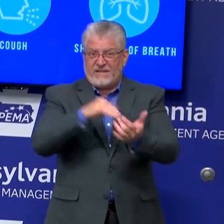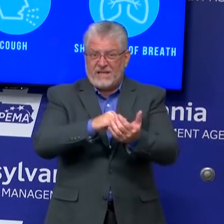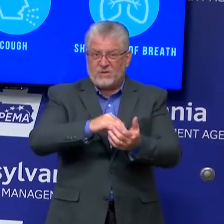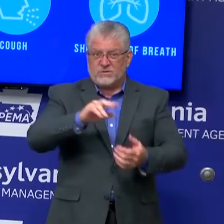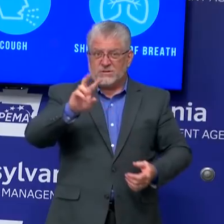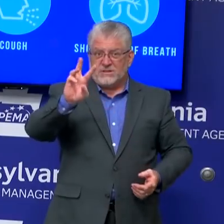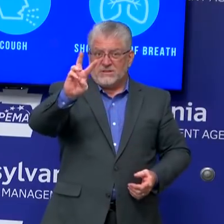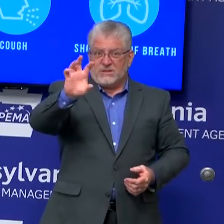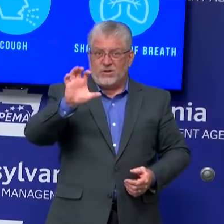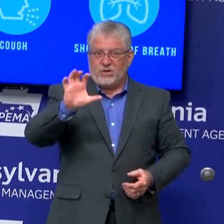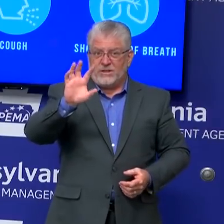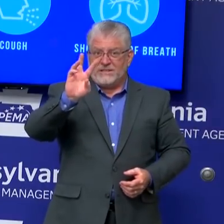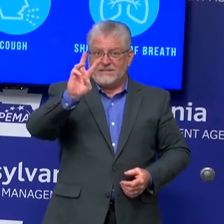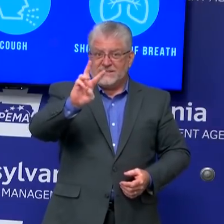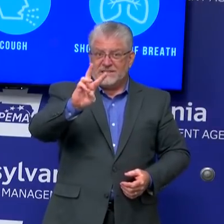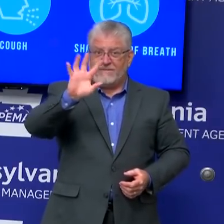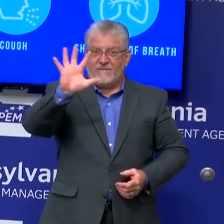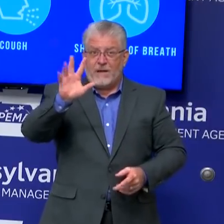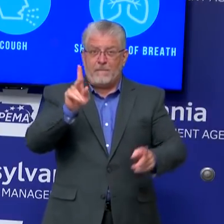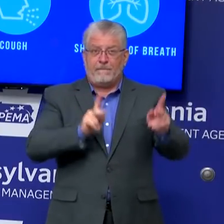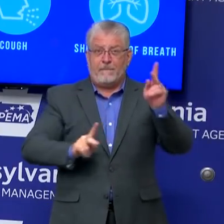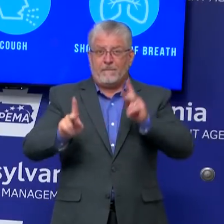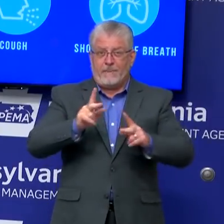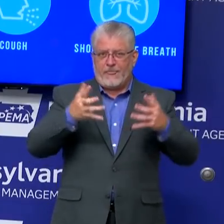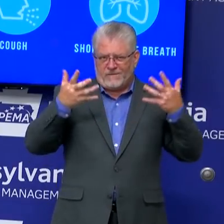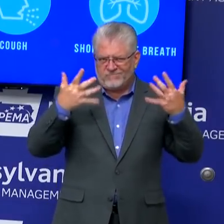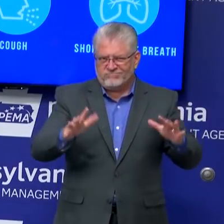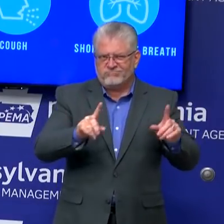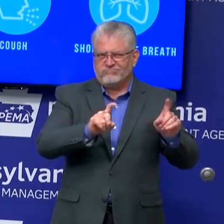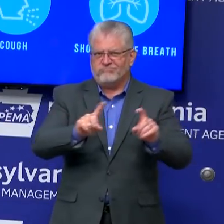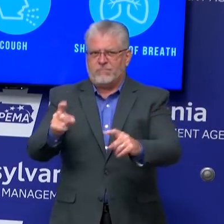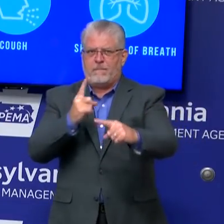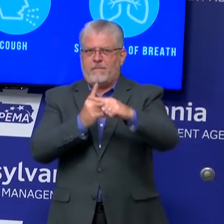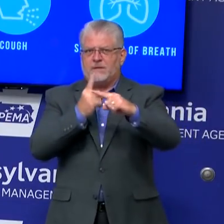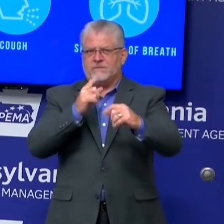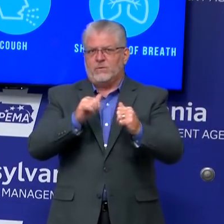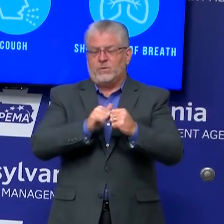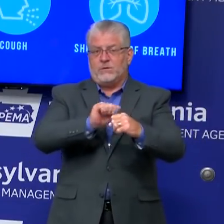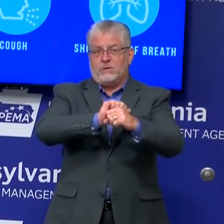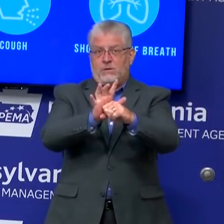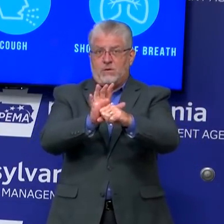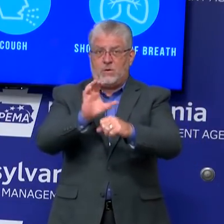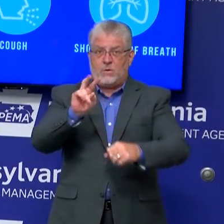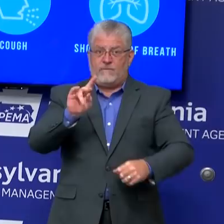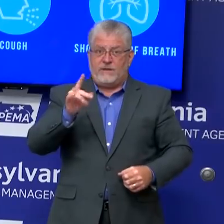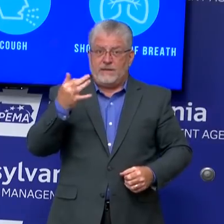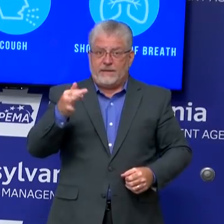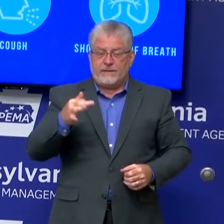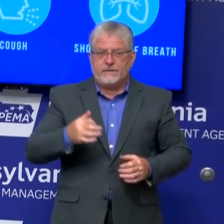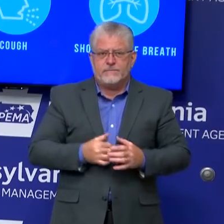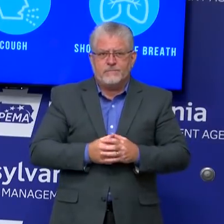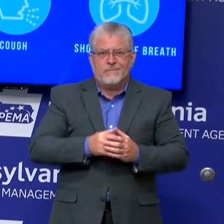97,665 Pennsylvanians who have tested positive for COVID-19 in all 67 counties.